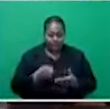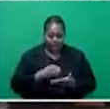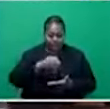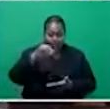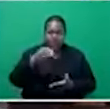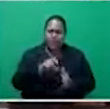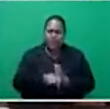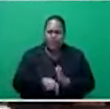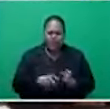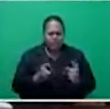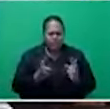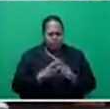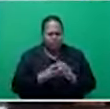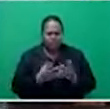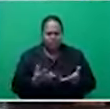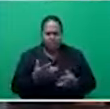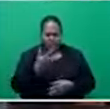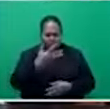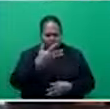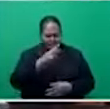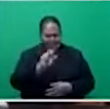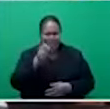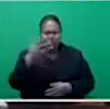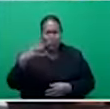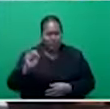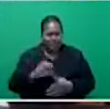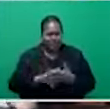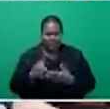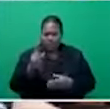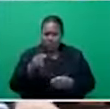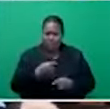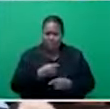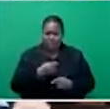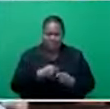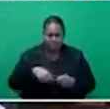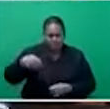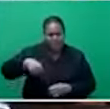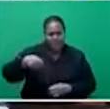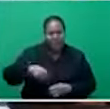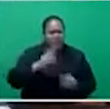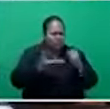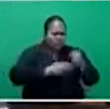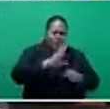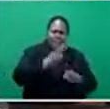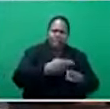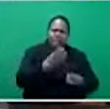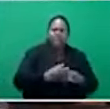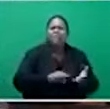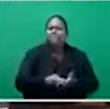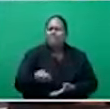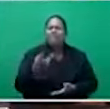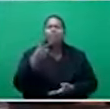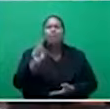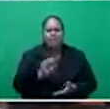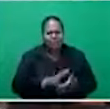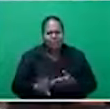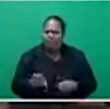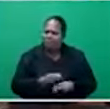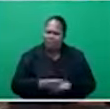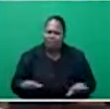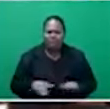tripled. $80 to $90 a bag. The sugarcane farmer is still paying $20. Before the pandemic, $45.65, farmer paid